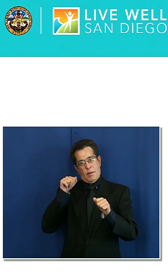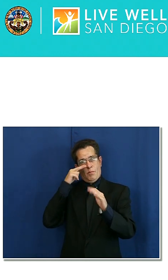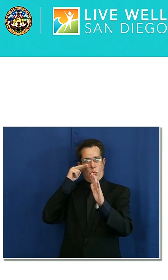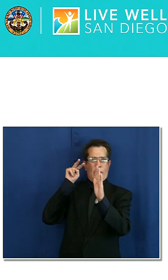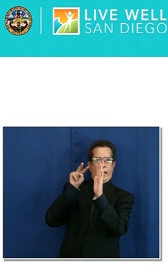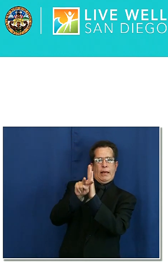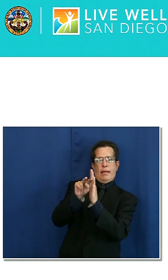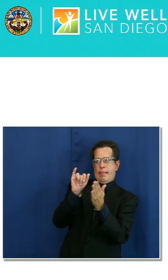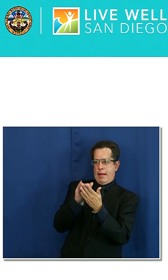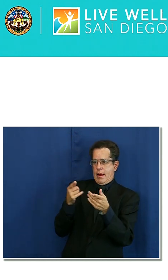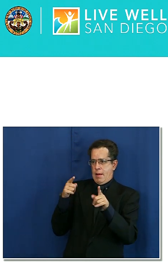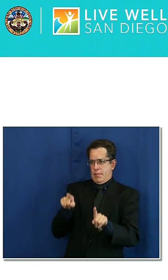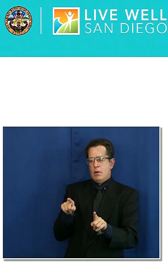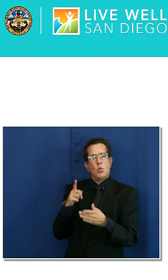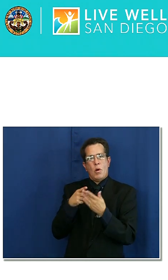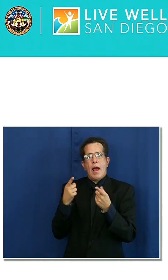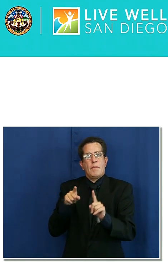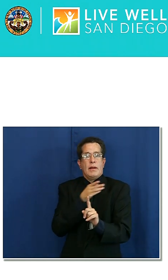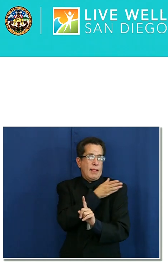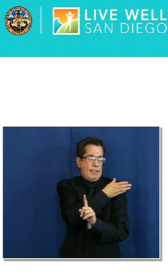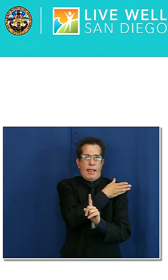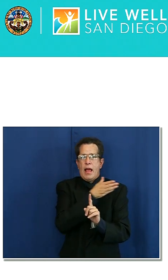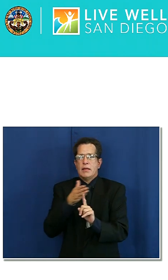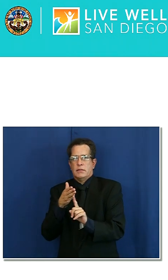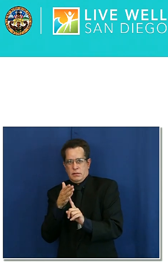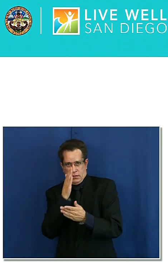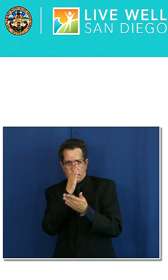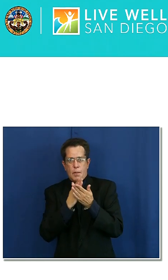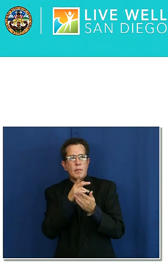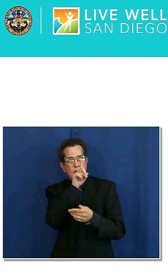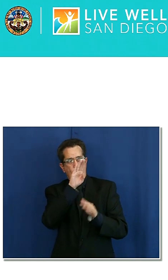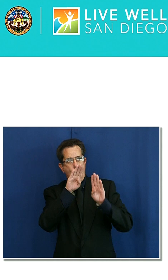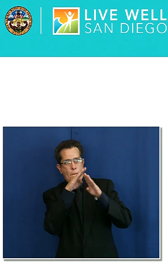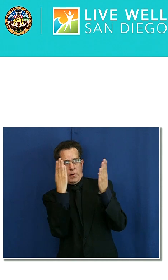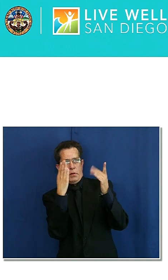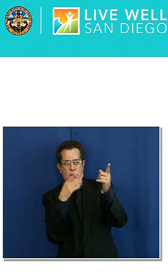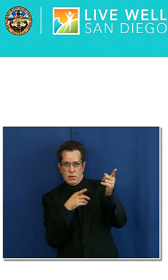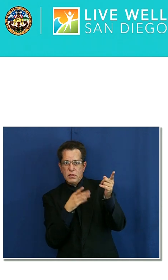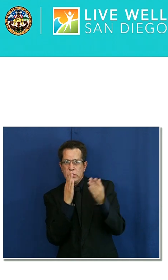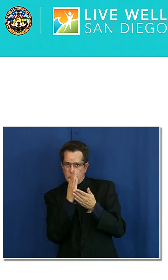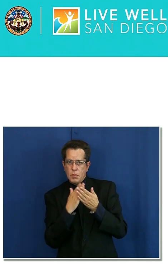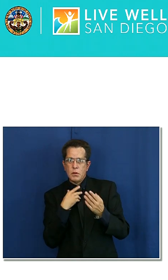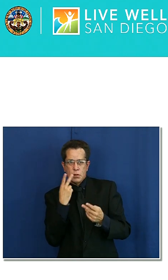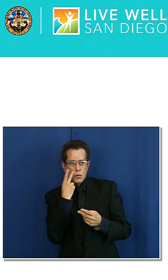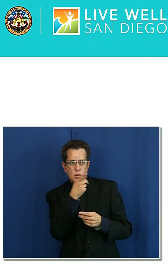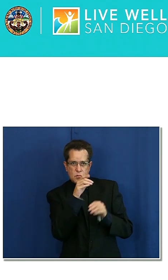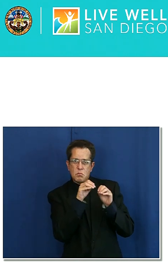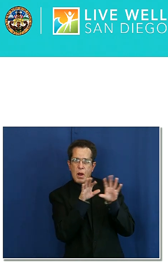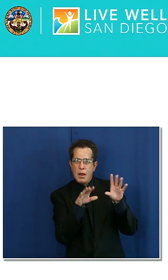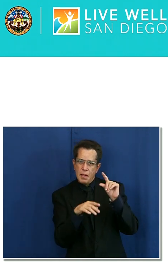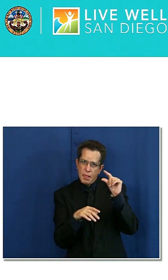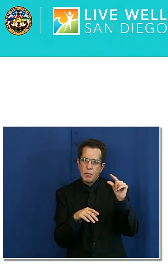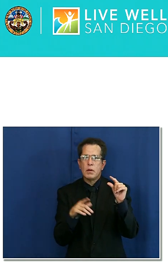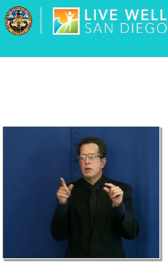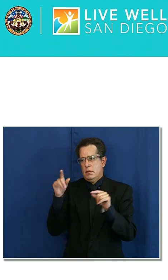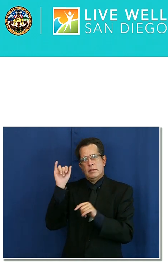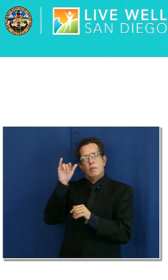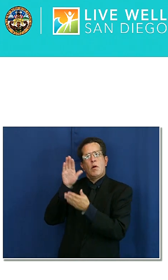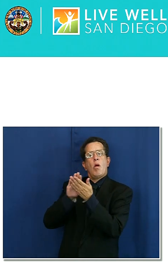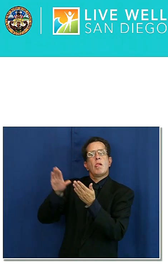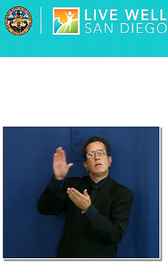because what have we done in the last couple of weeks? Well, we've had some reopenings. We've had some increased